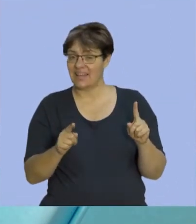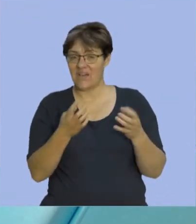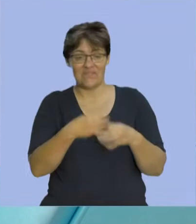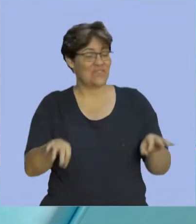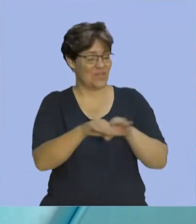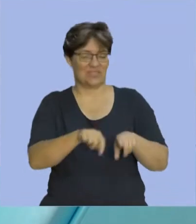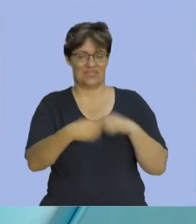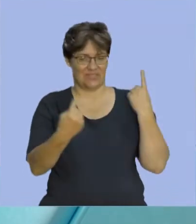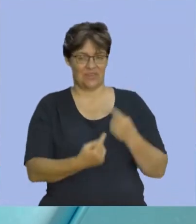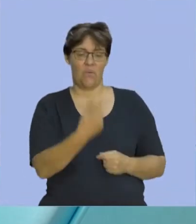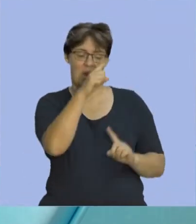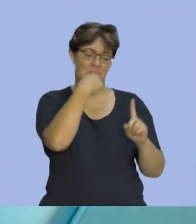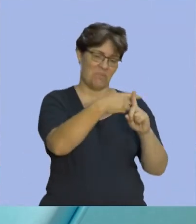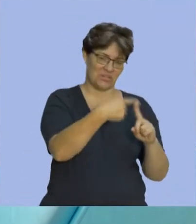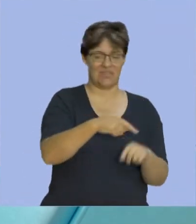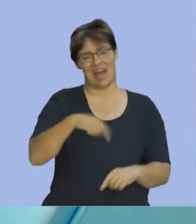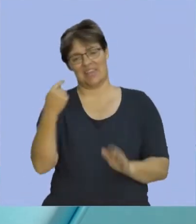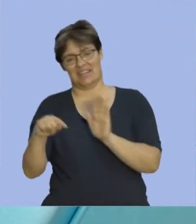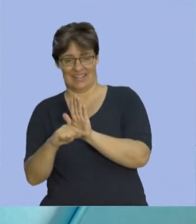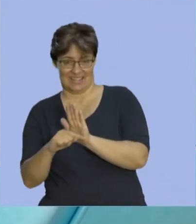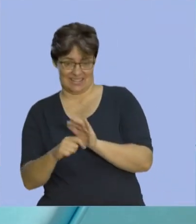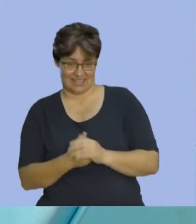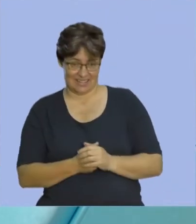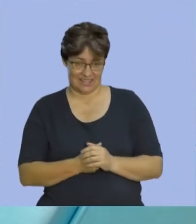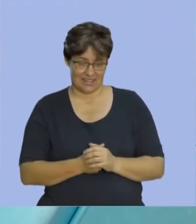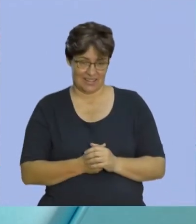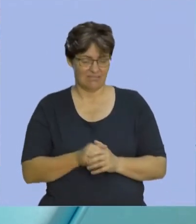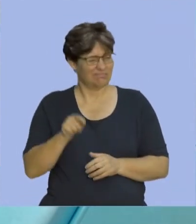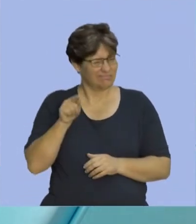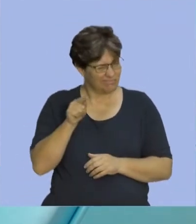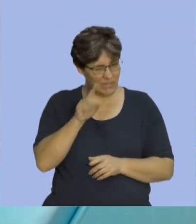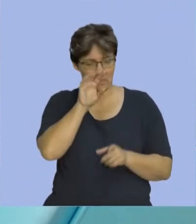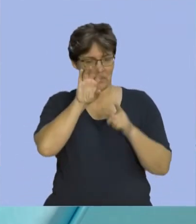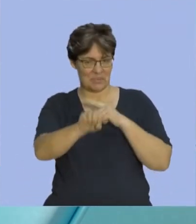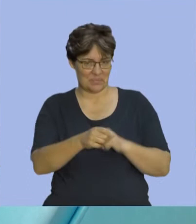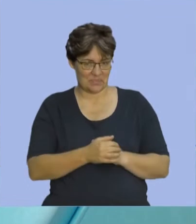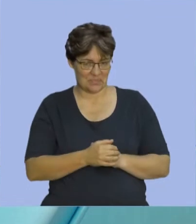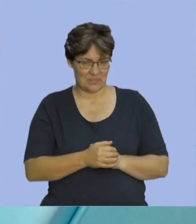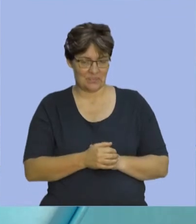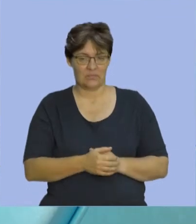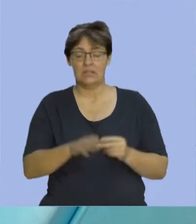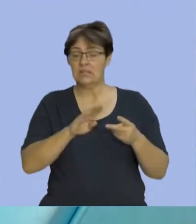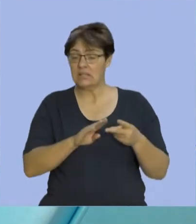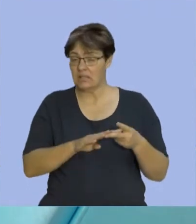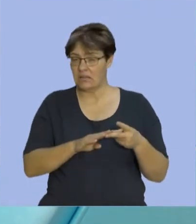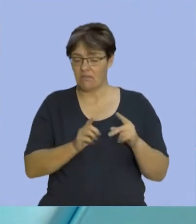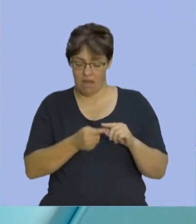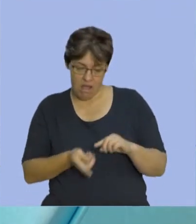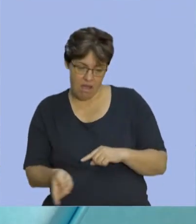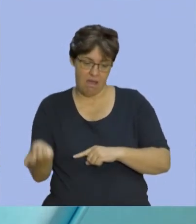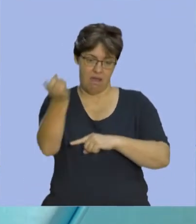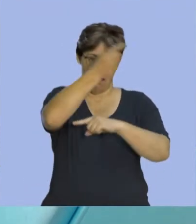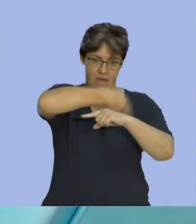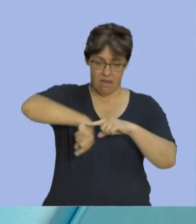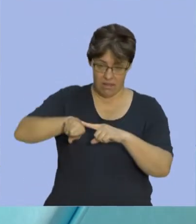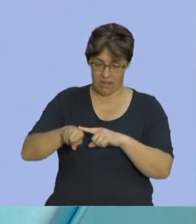8, but it's not the same value. Why? Because one is a positive and one is a negative. And that's what you need to look at. Also, as